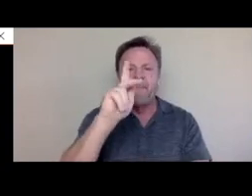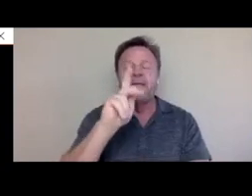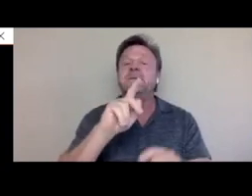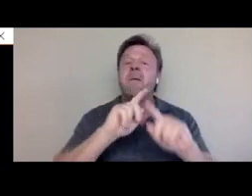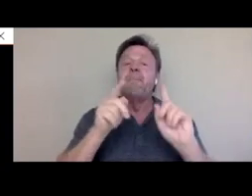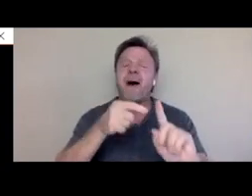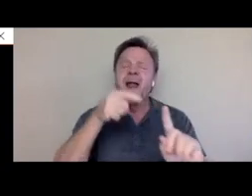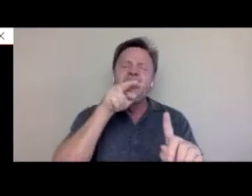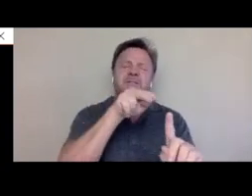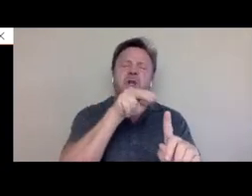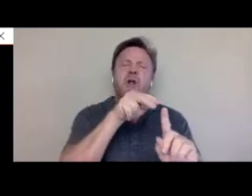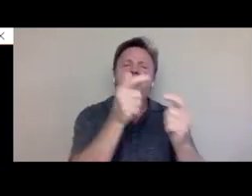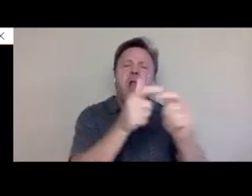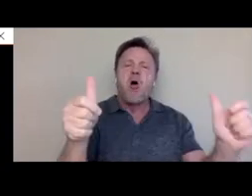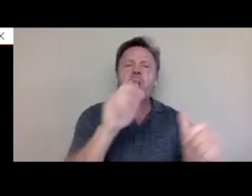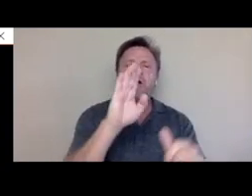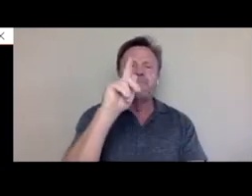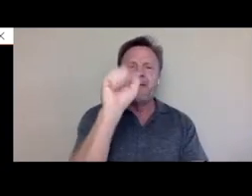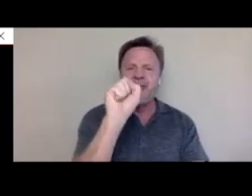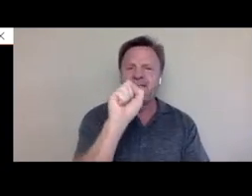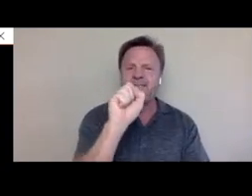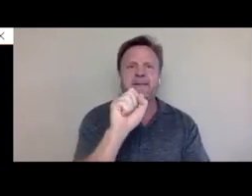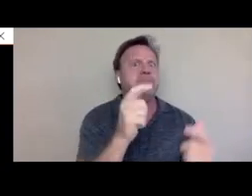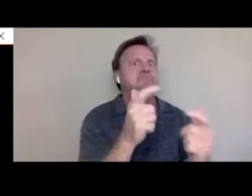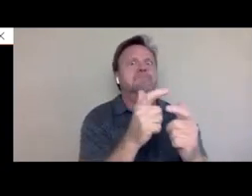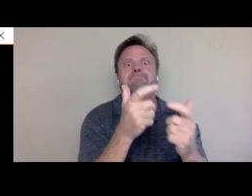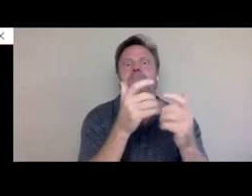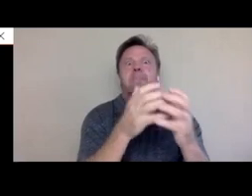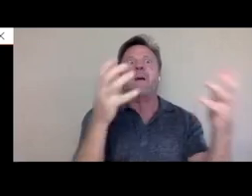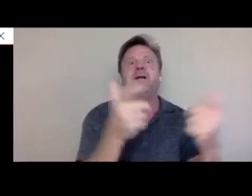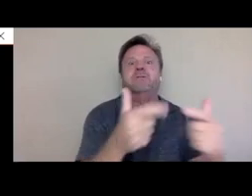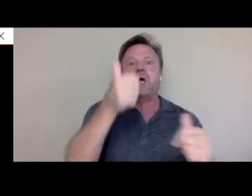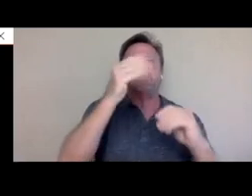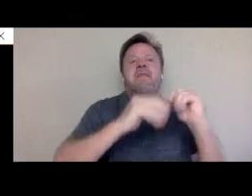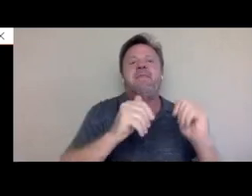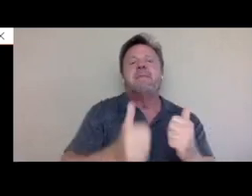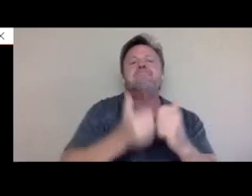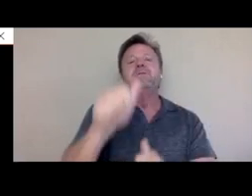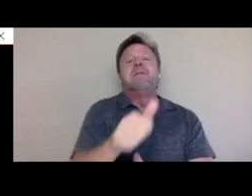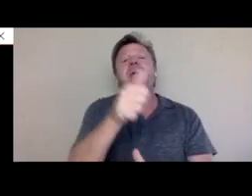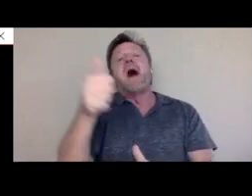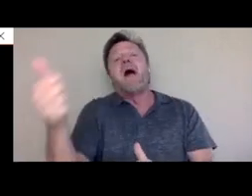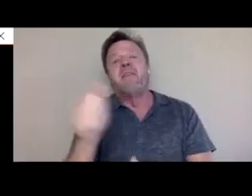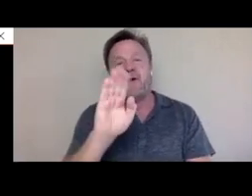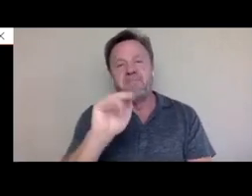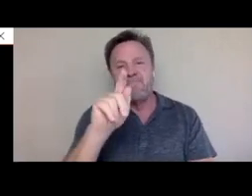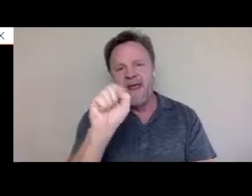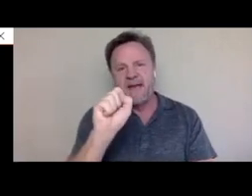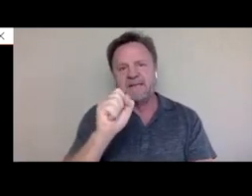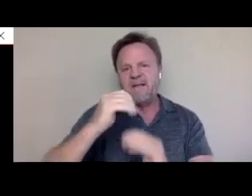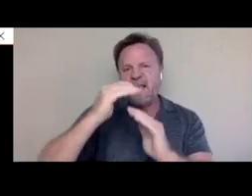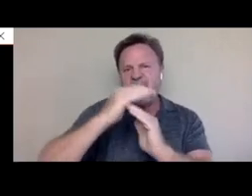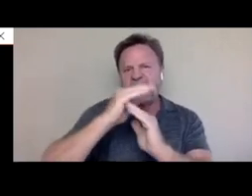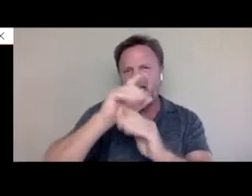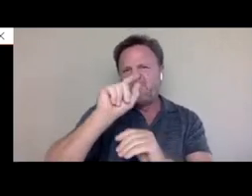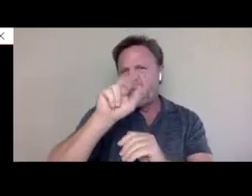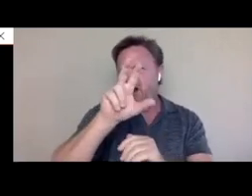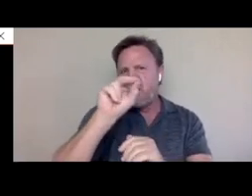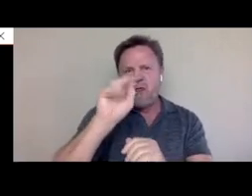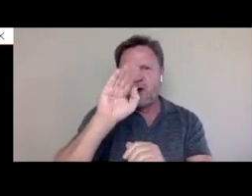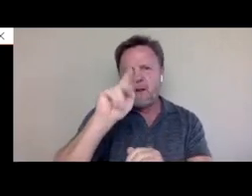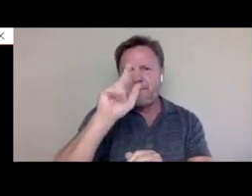banks, because they are much larger than most of the other banks, the top 20, top 30 banks in this